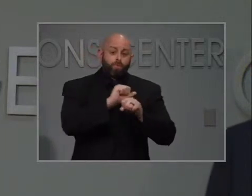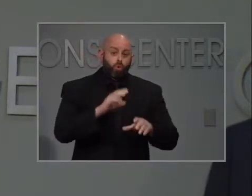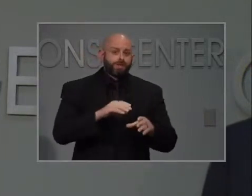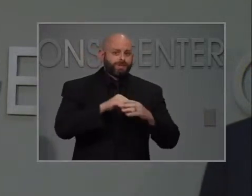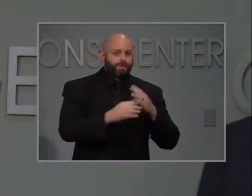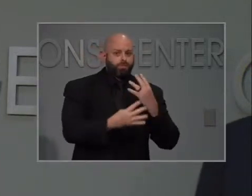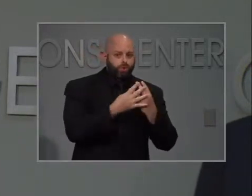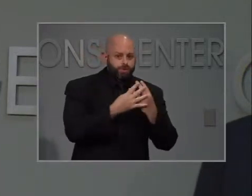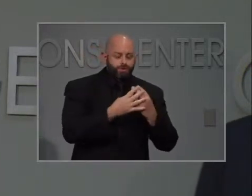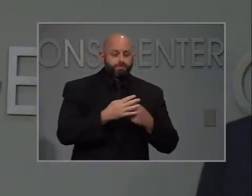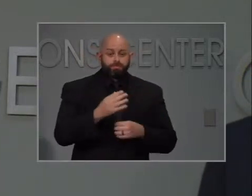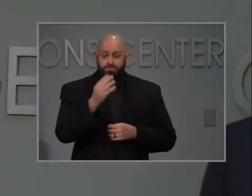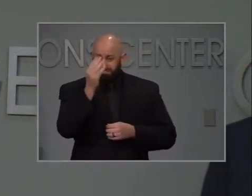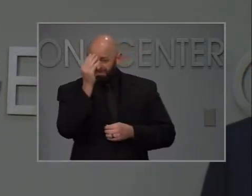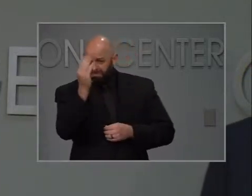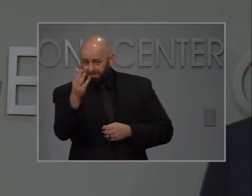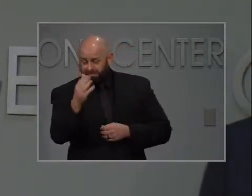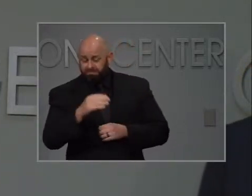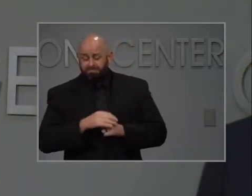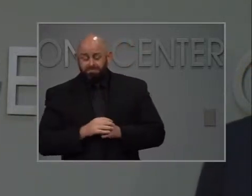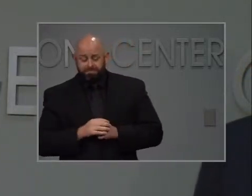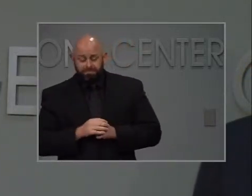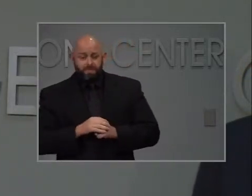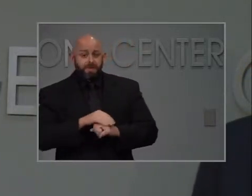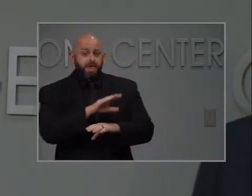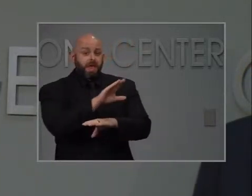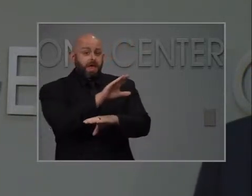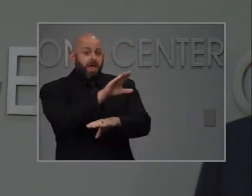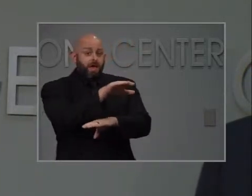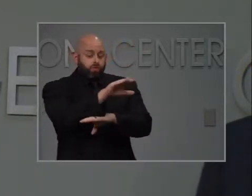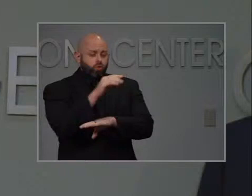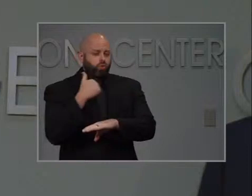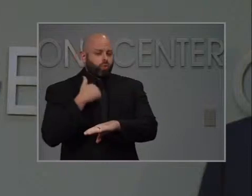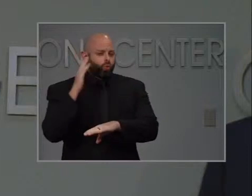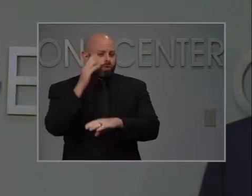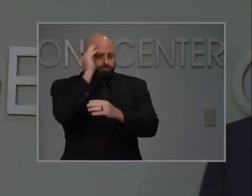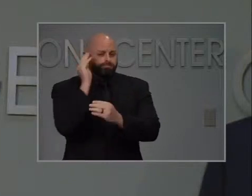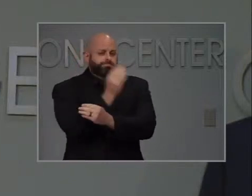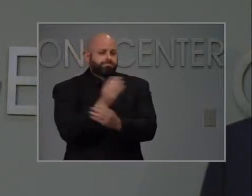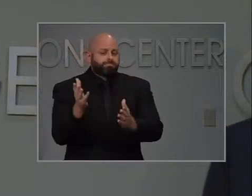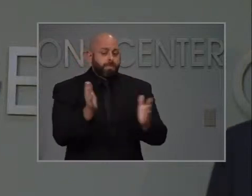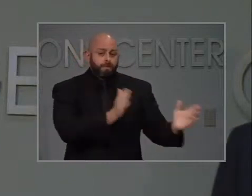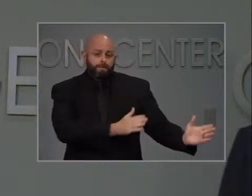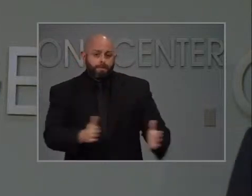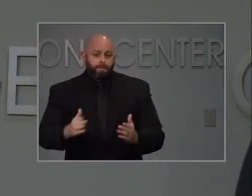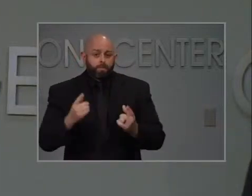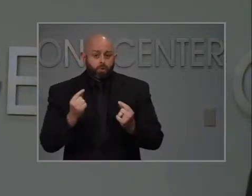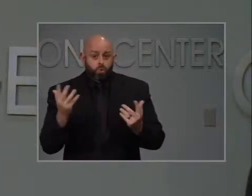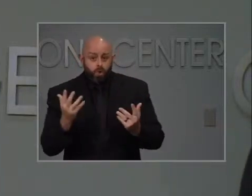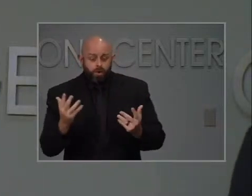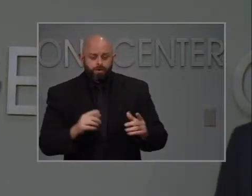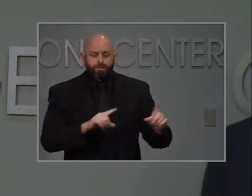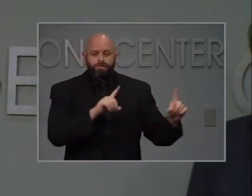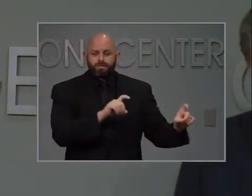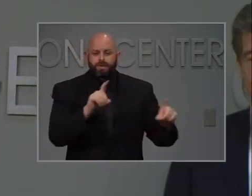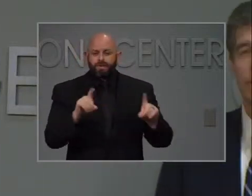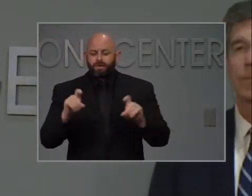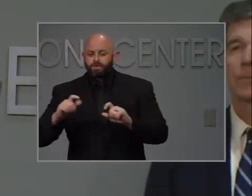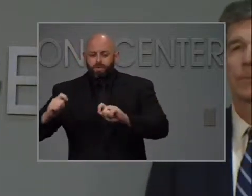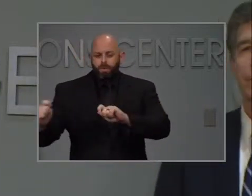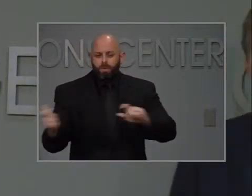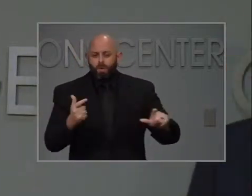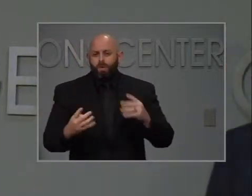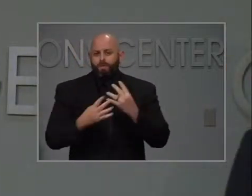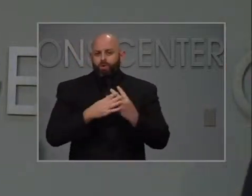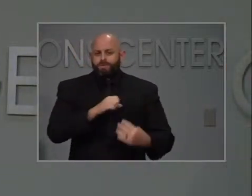share with you that we are going to release a comprehensive plan for testing for all prison staff, all staff